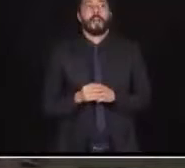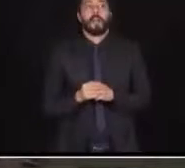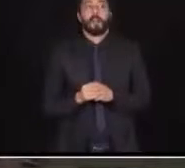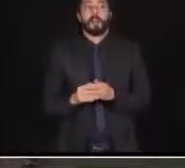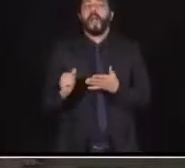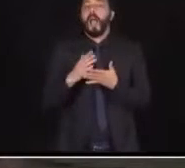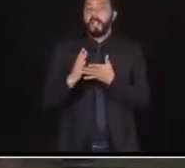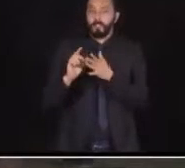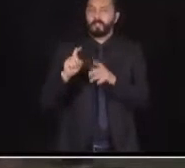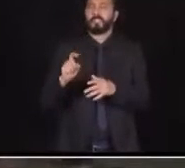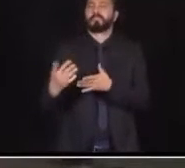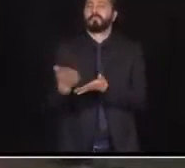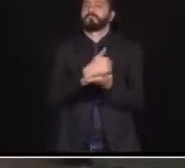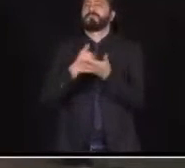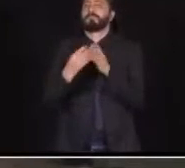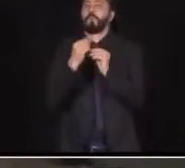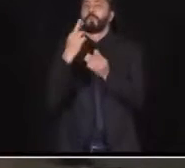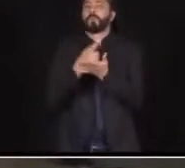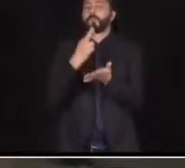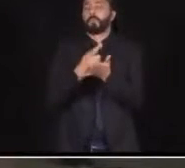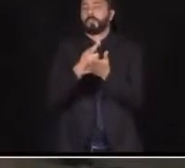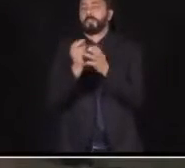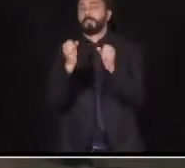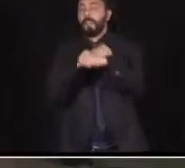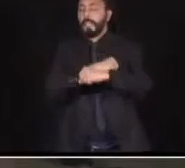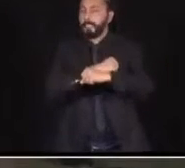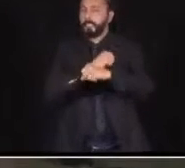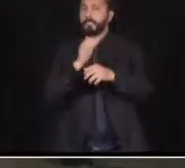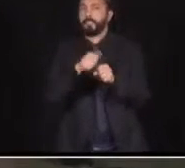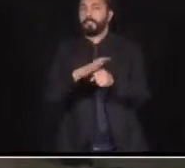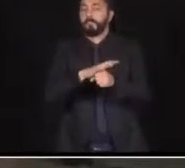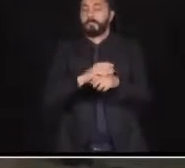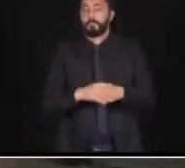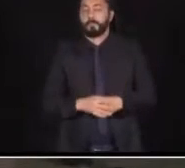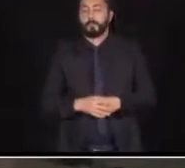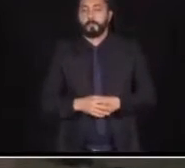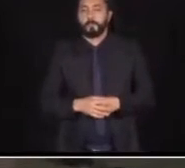follow-up, Premier, we wanted to circle back with you regarding the third-party